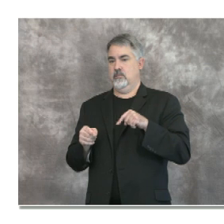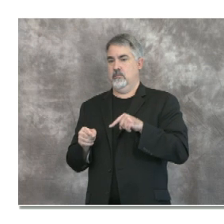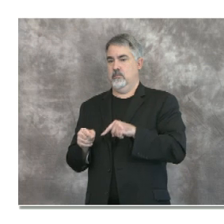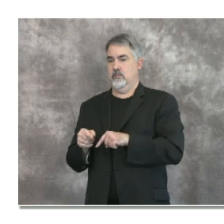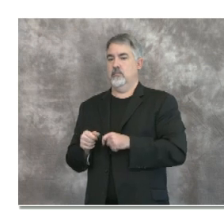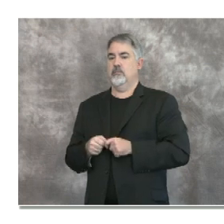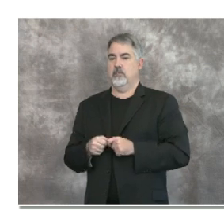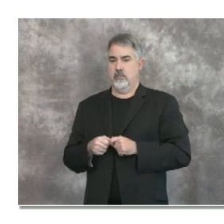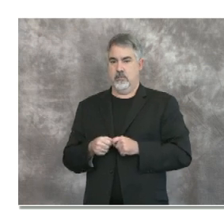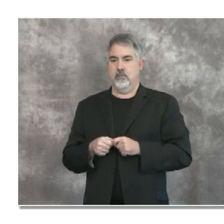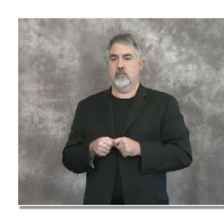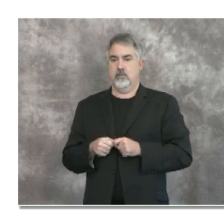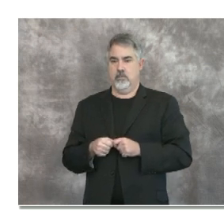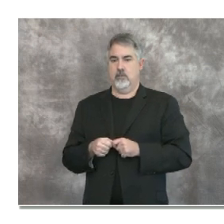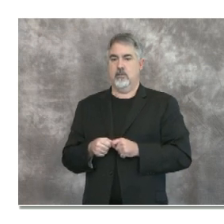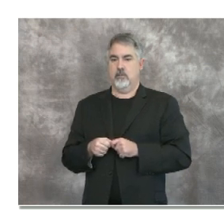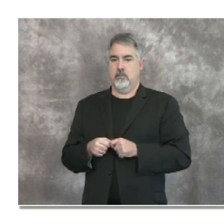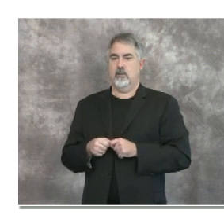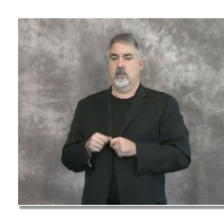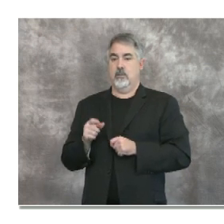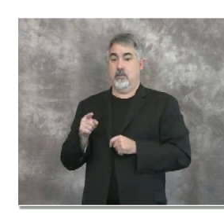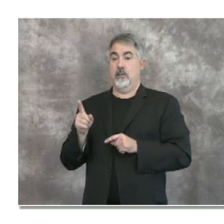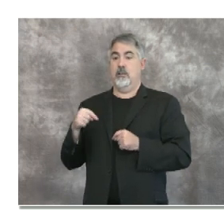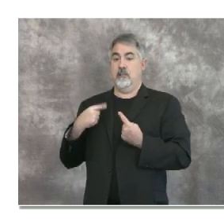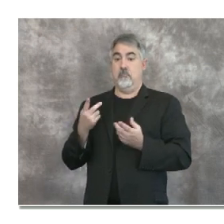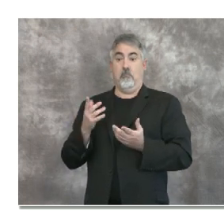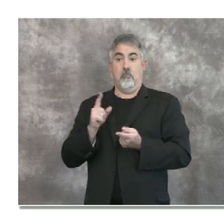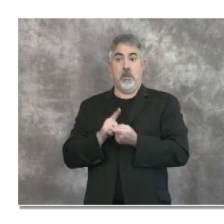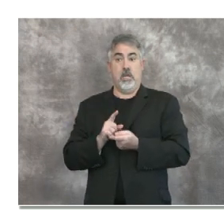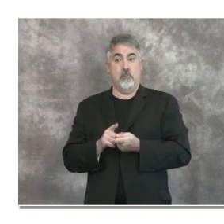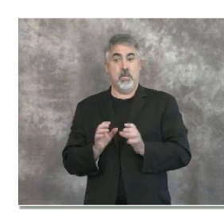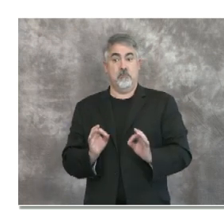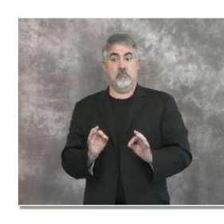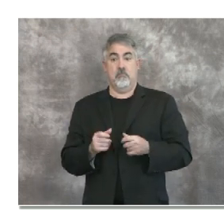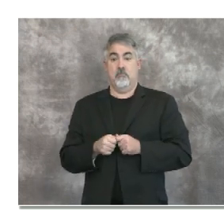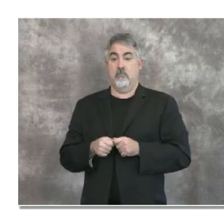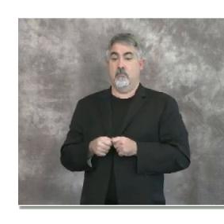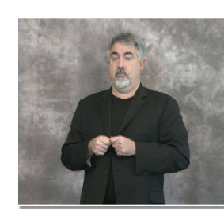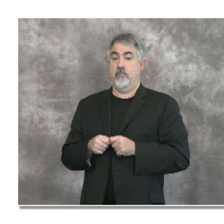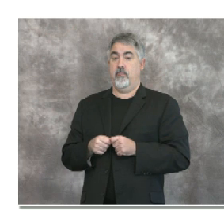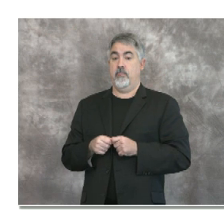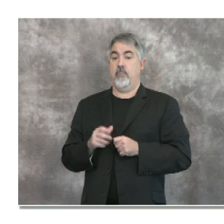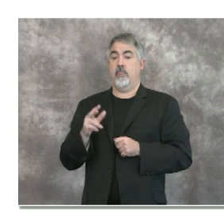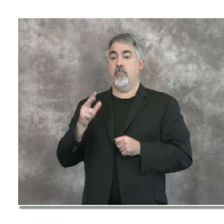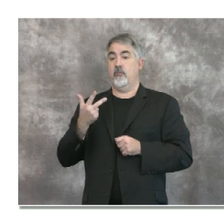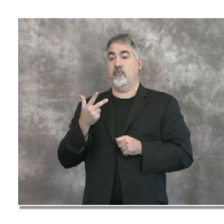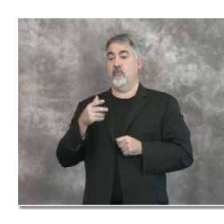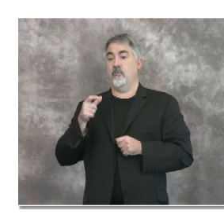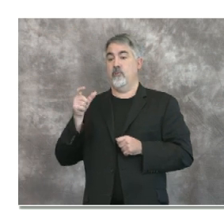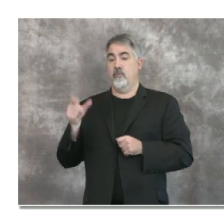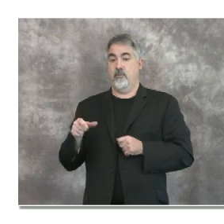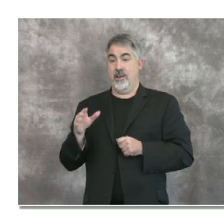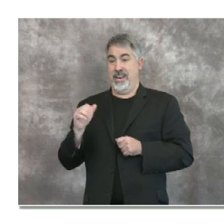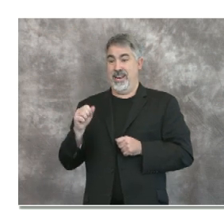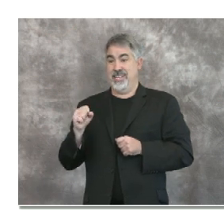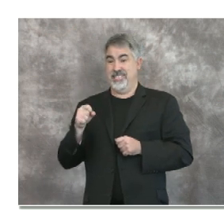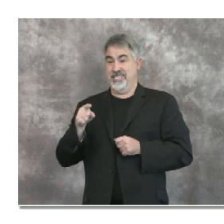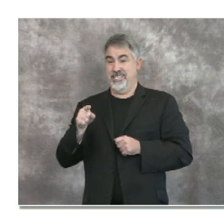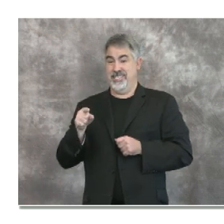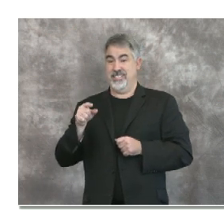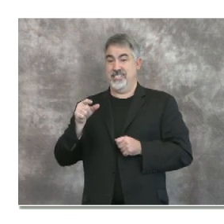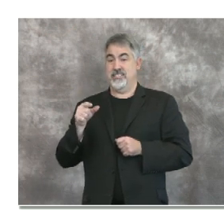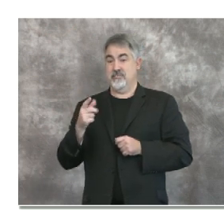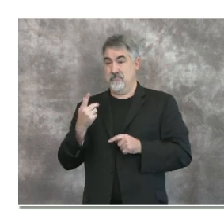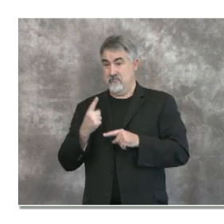we are meeting those. Third is at the bottom under cases. downward trend of positive tests within